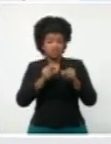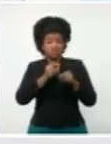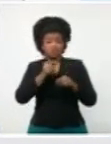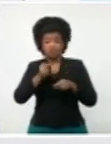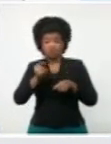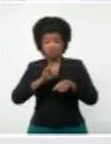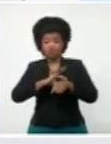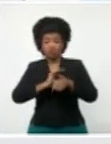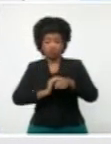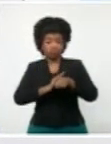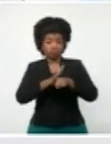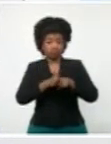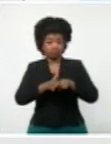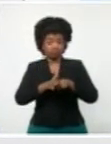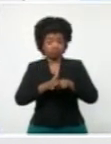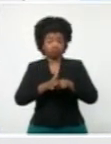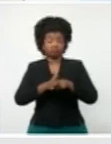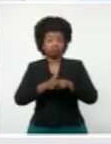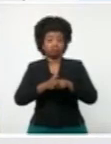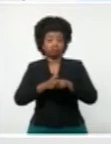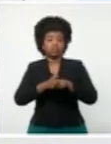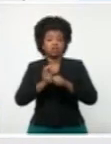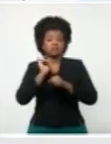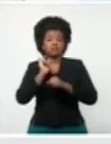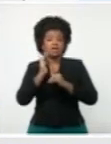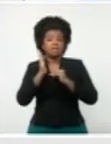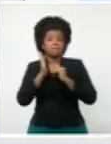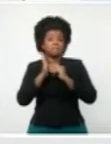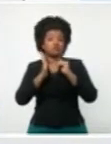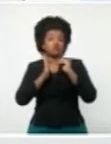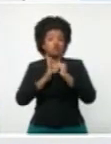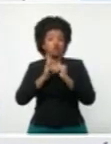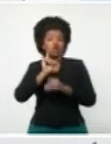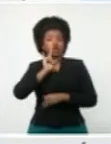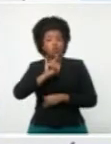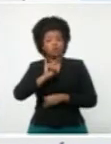6,960,259 cases. That is